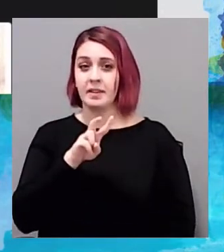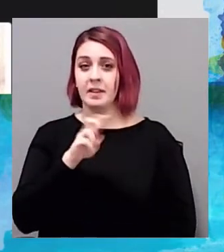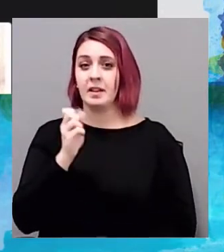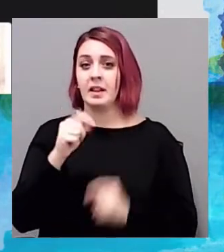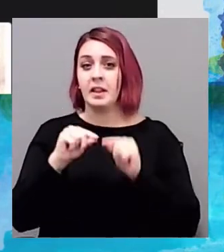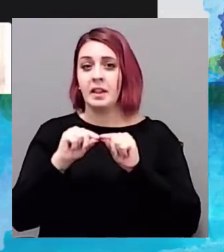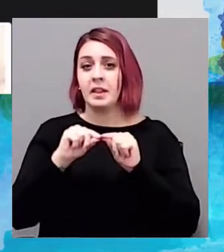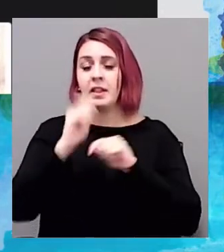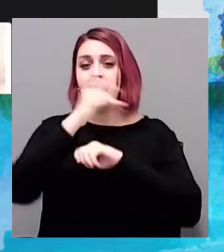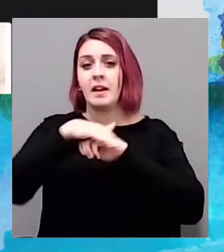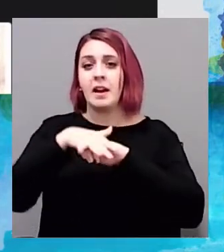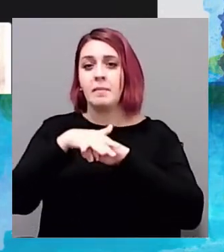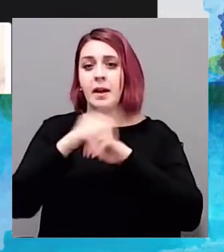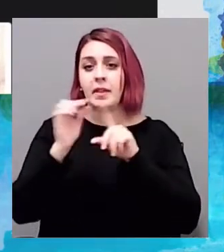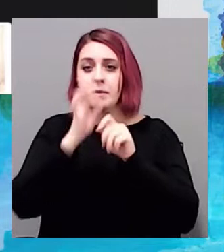a diagram